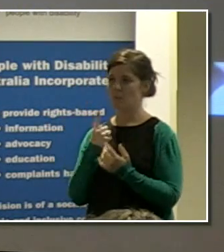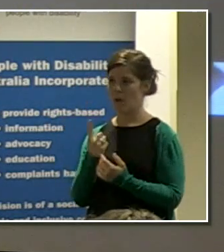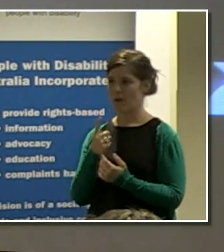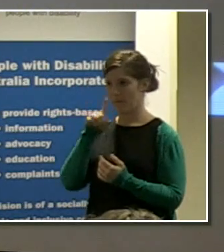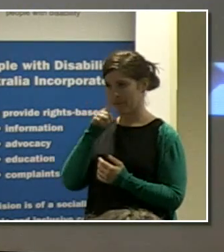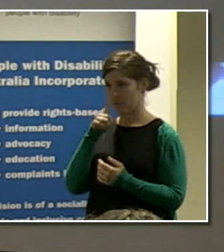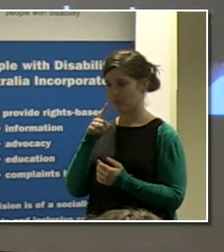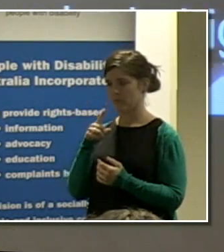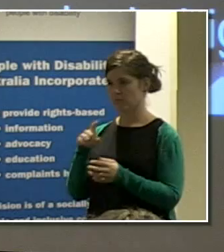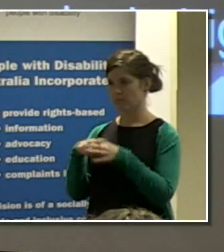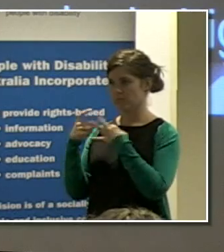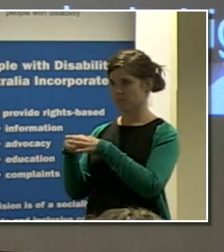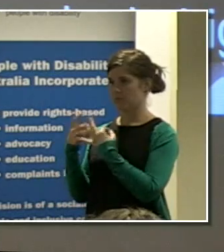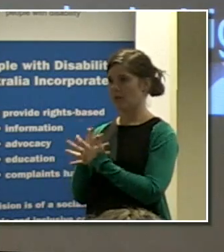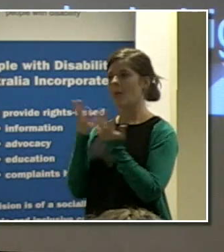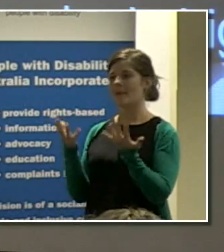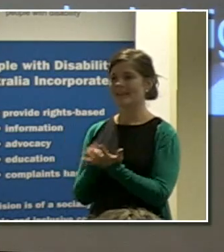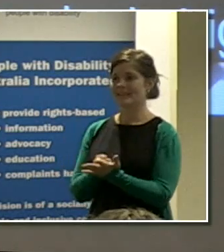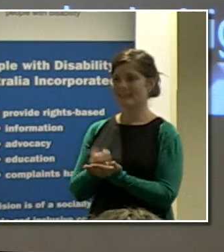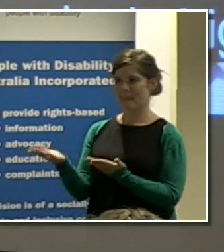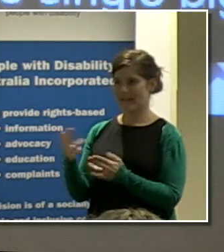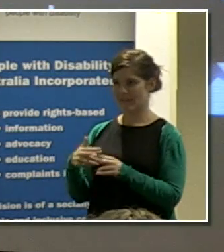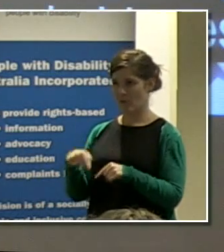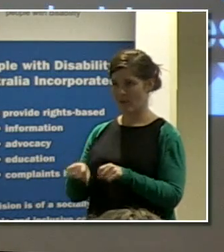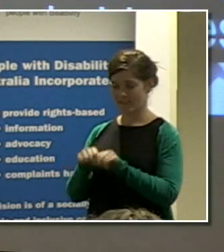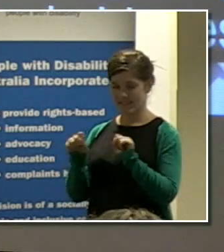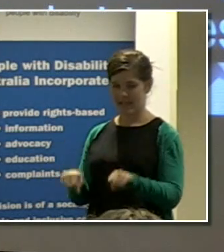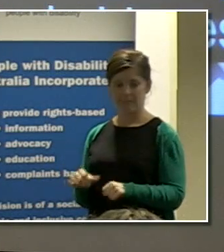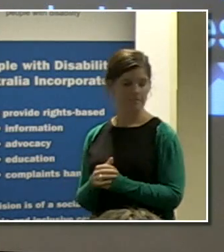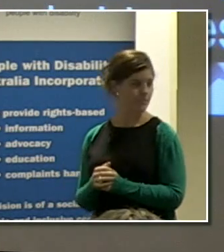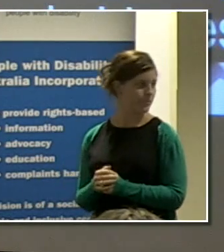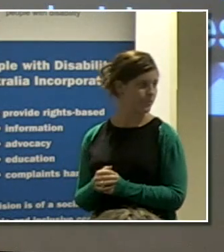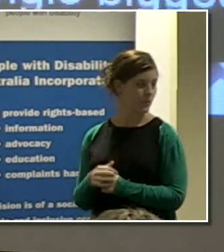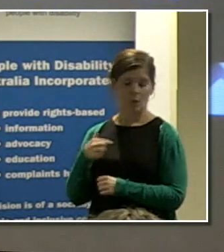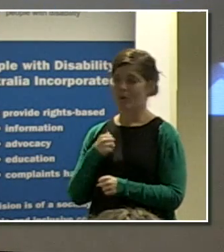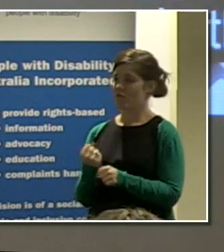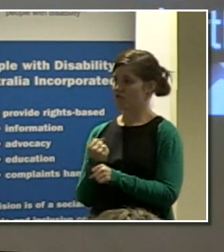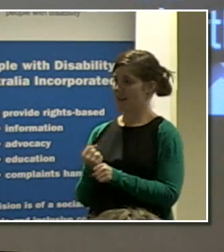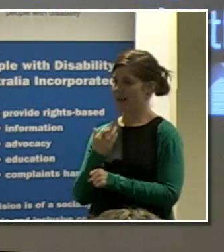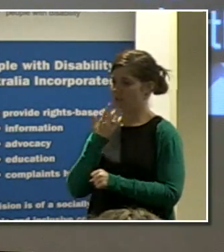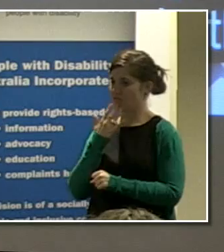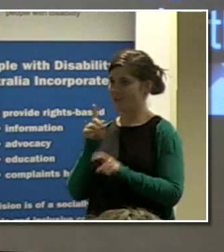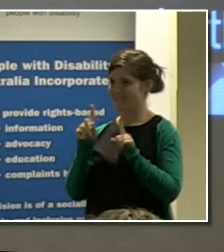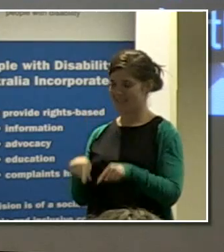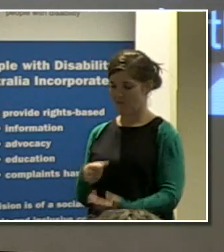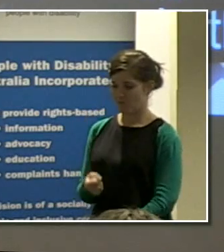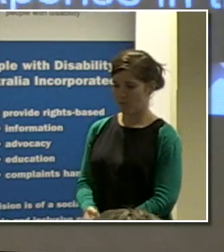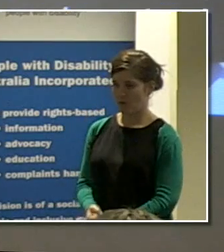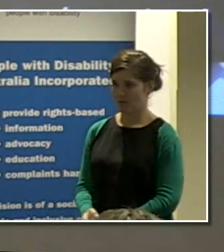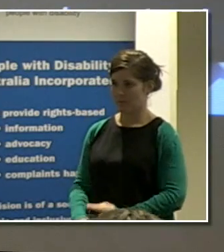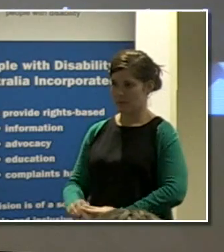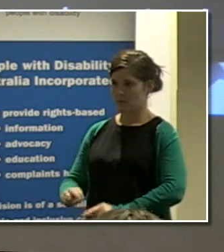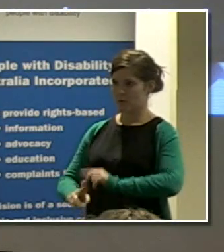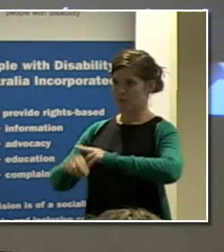by far the single biggest component of expense in this scheme. We constructed our pricing from the bottom up. That started with